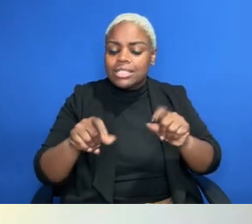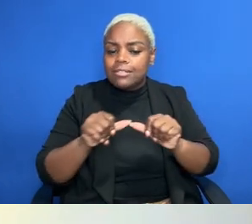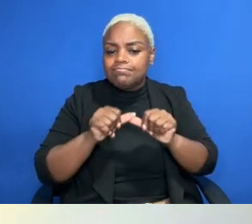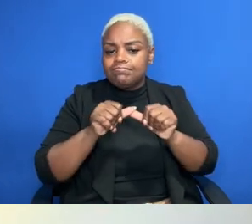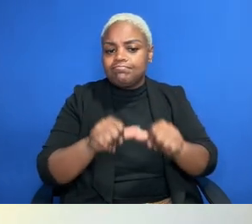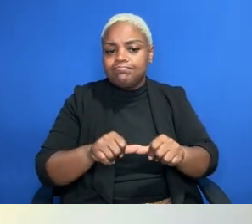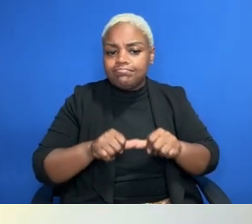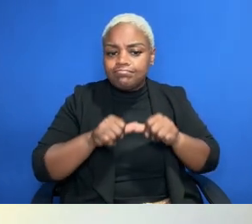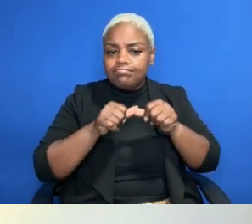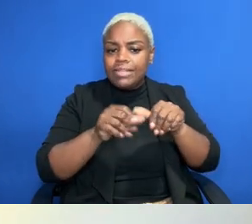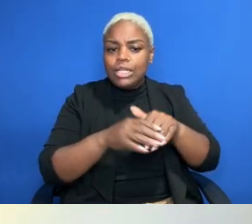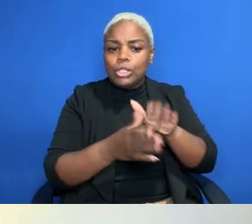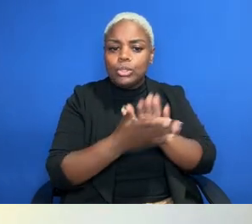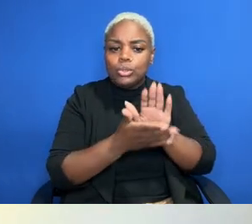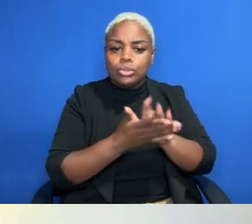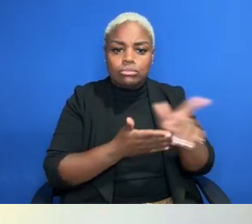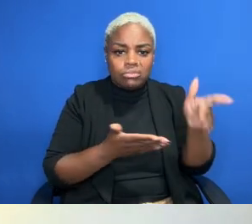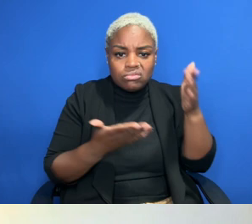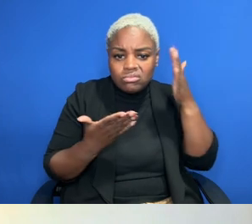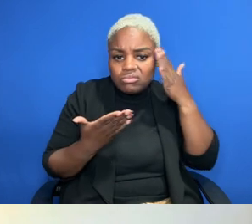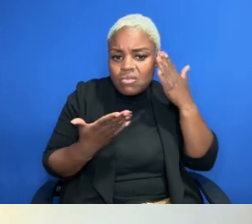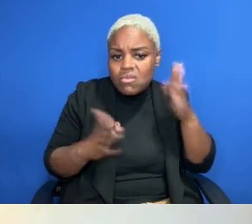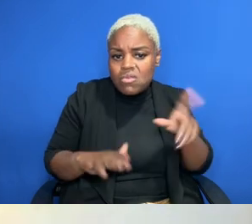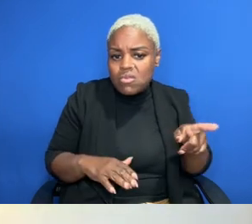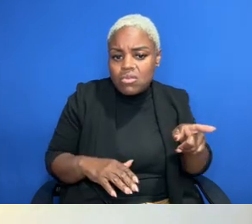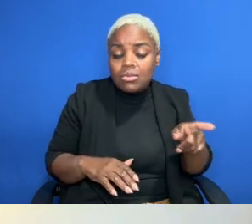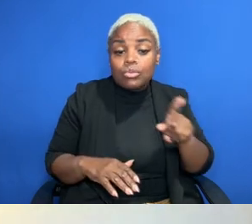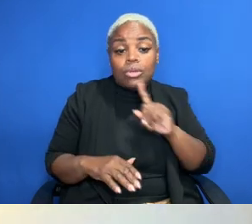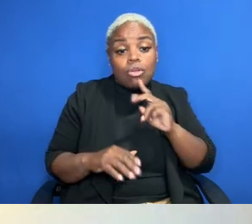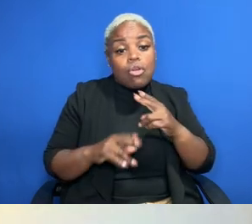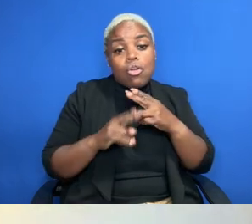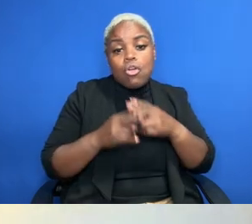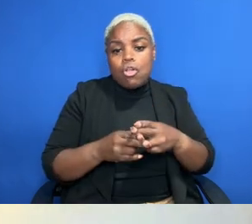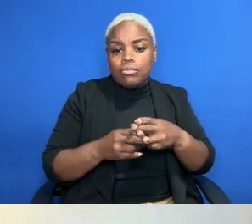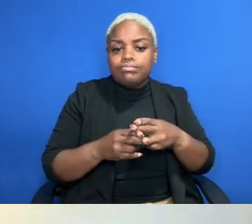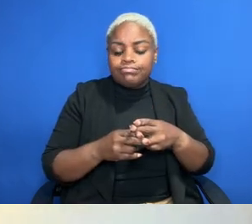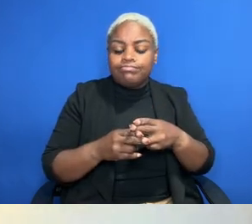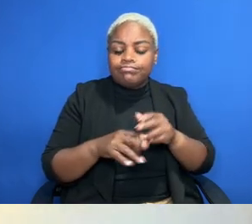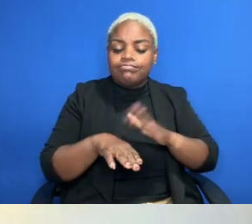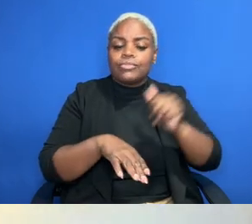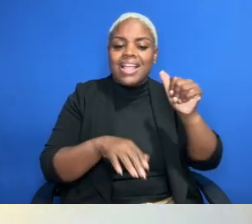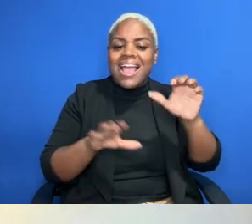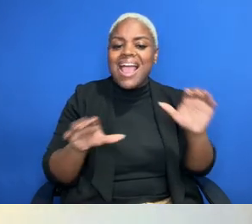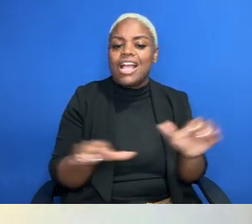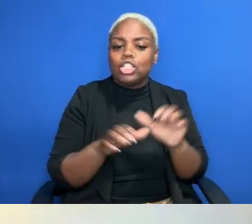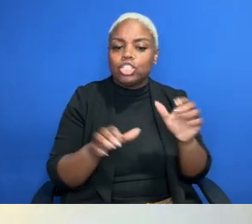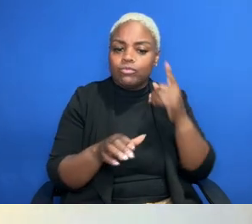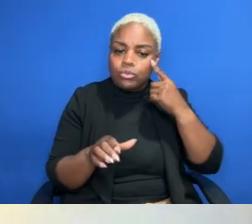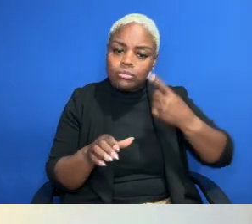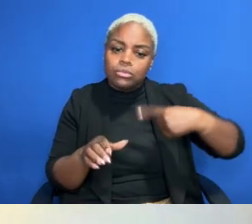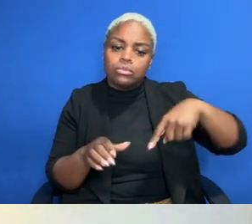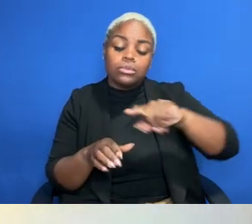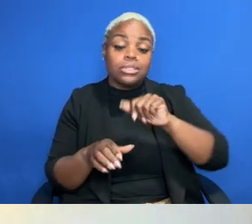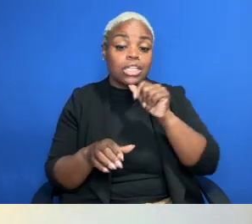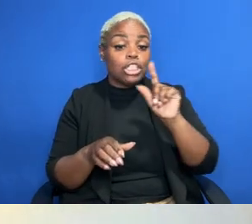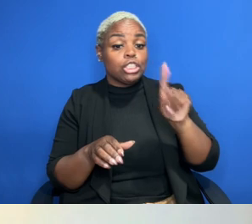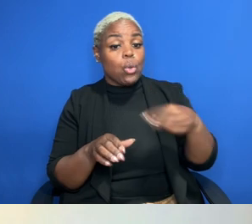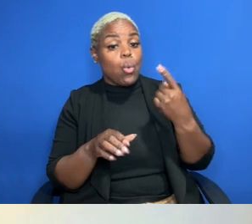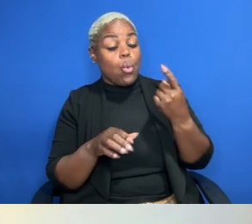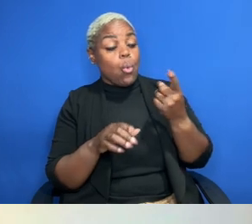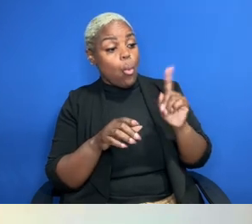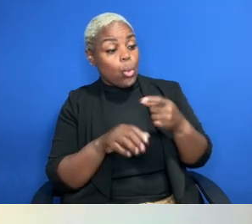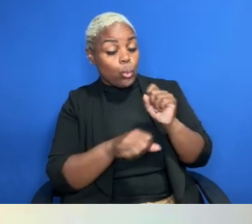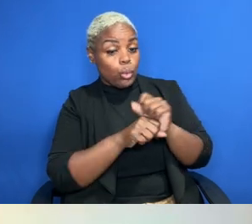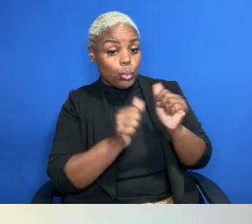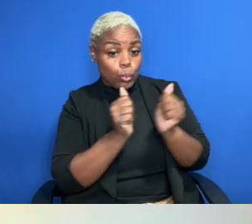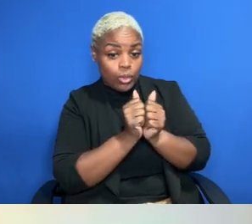many incidences had been going on at school that she wasn't even aware of. So I think it's a call to action for all of us, not